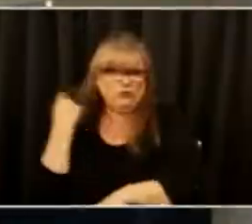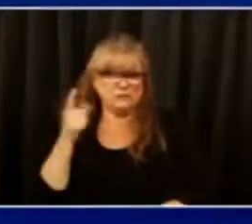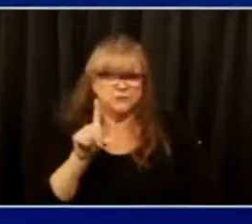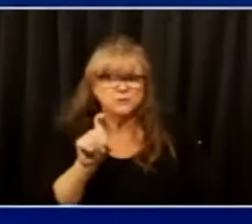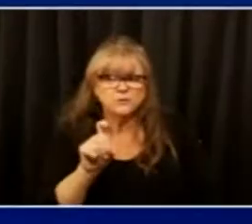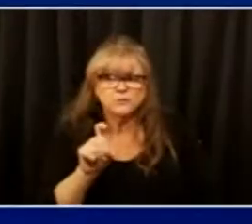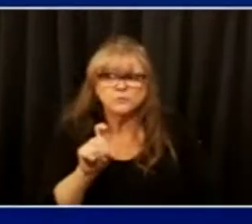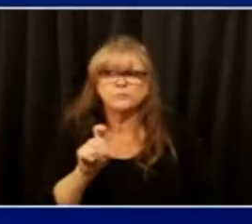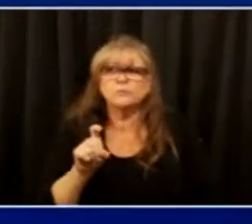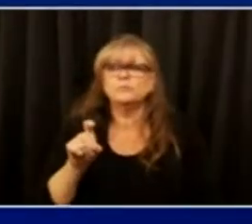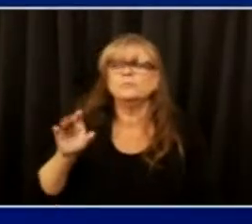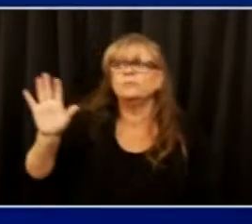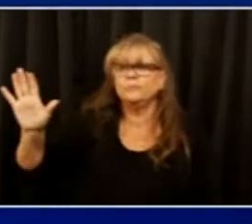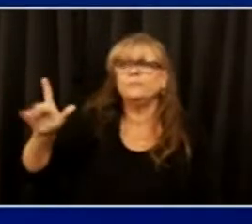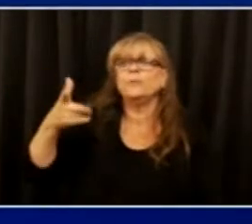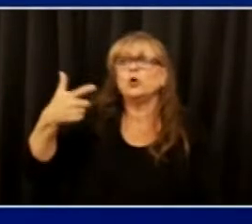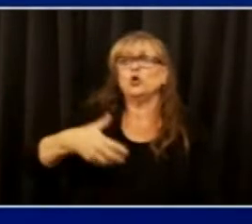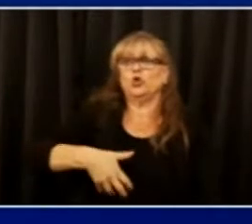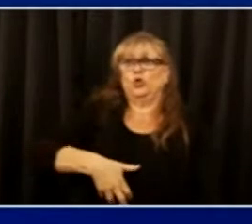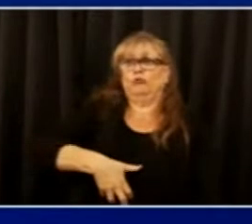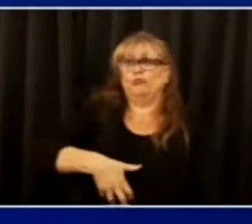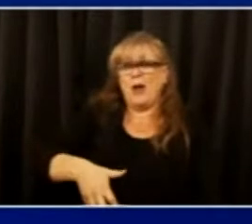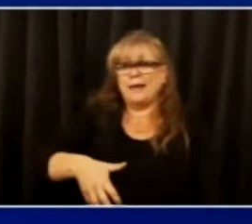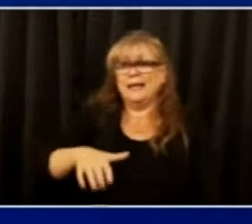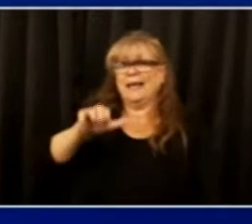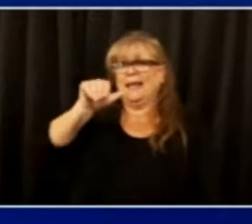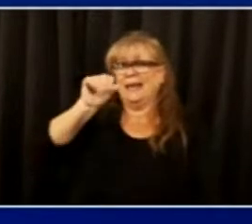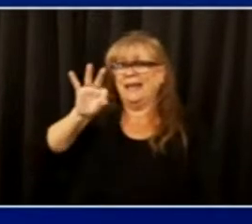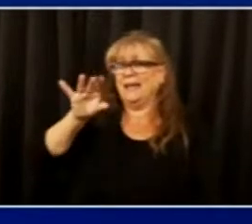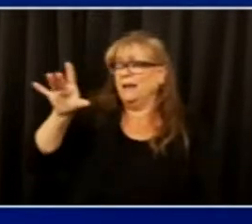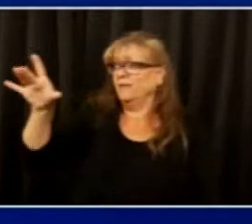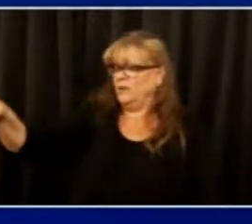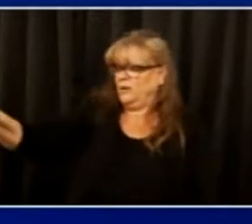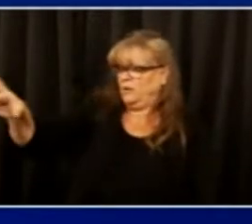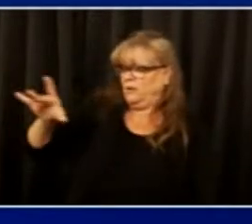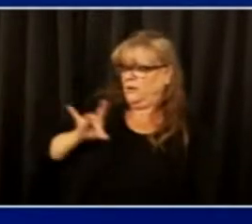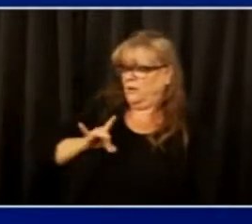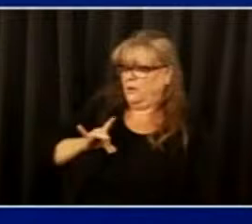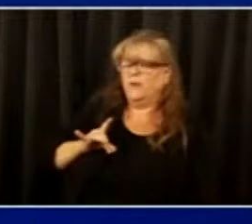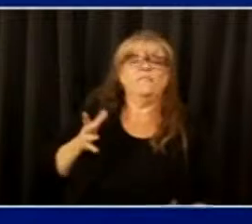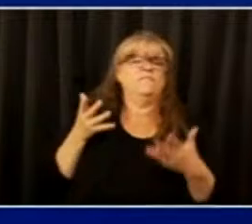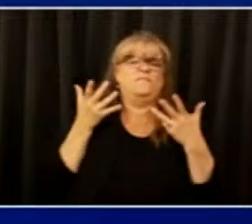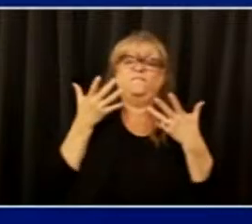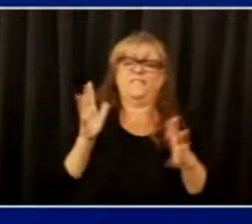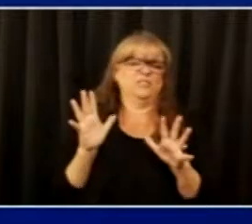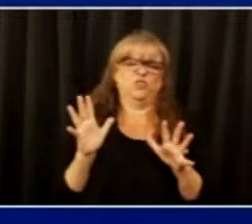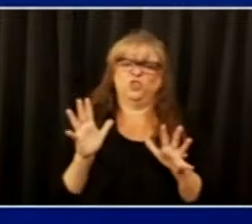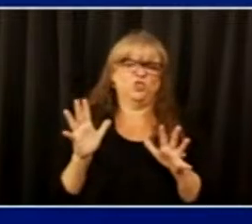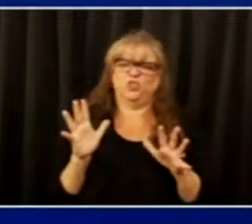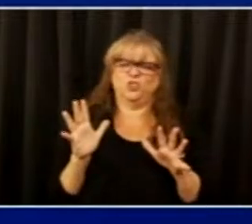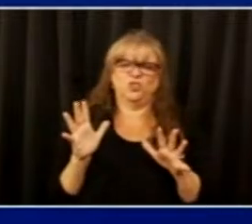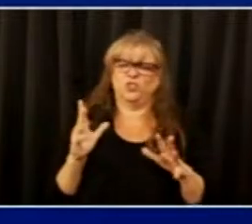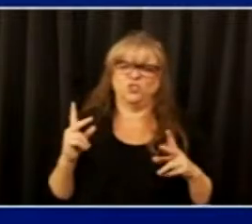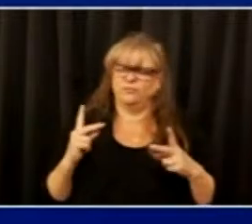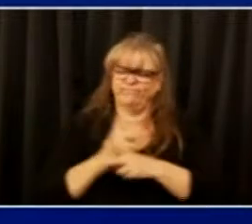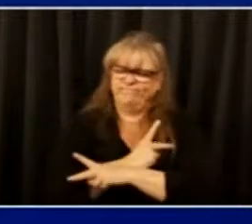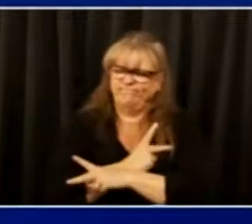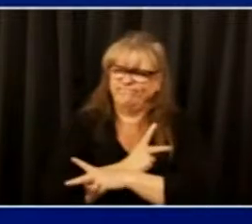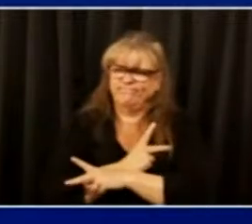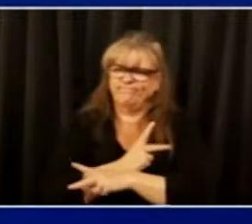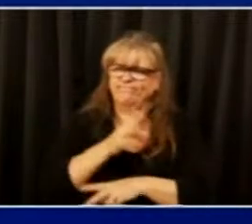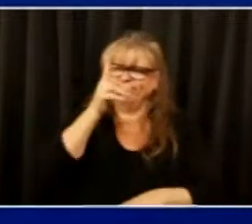having severe COVID-19 infections. So some reports are stating that there's an increased risk of